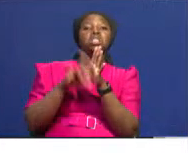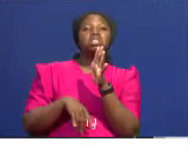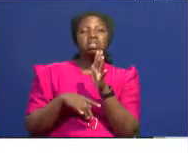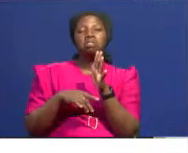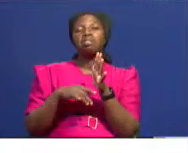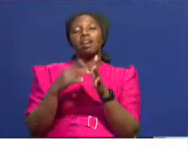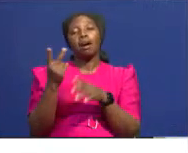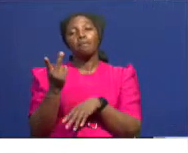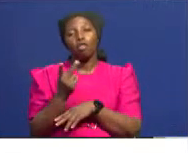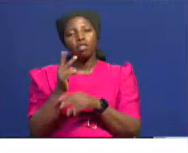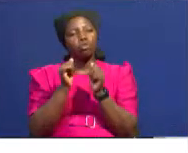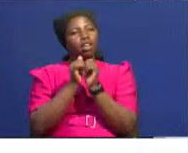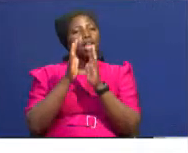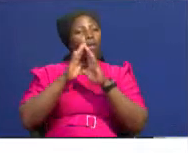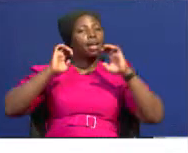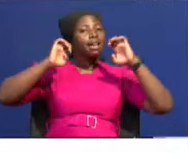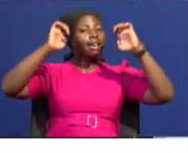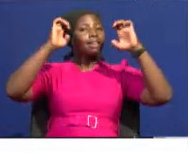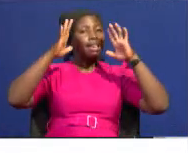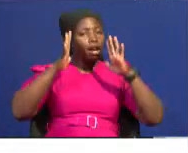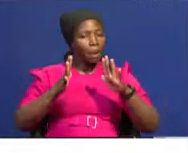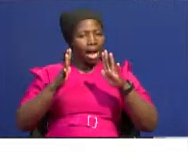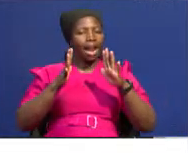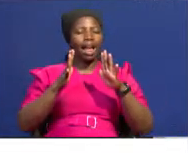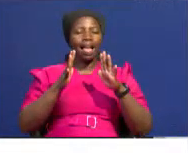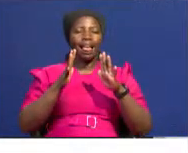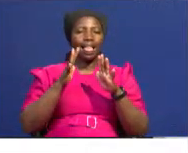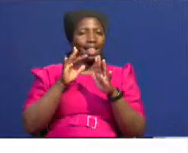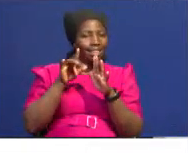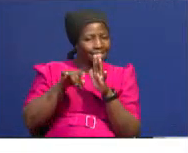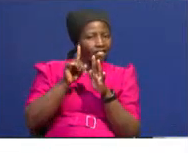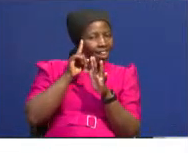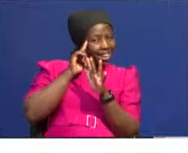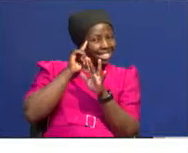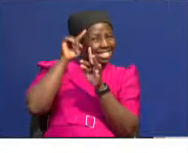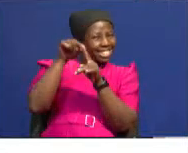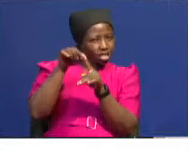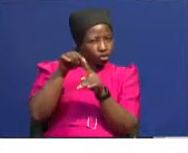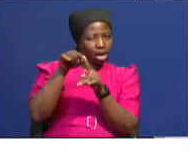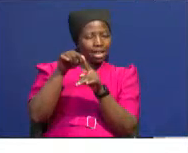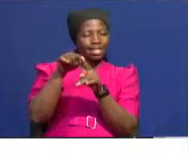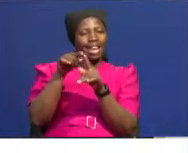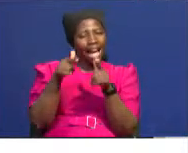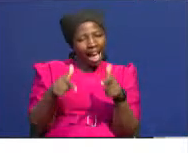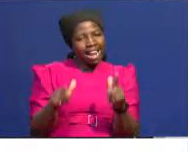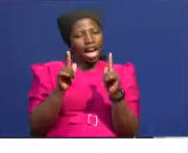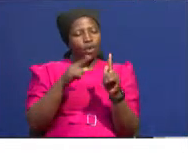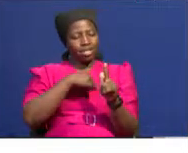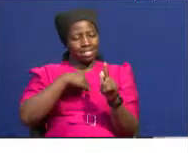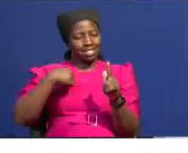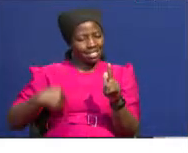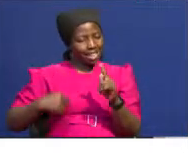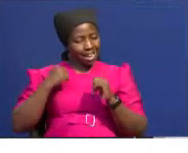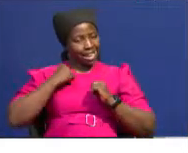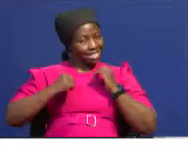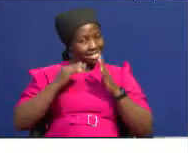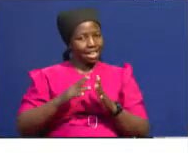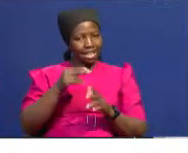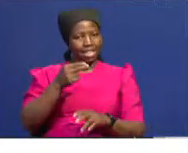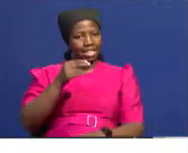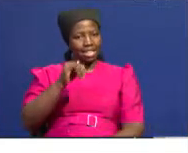alongside Ethiopian Dejene Hailu, deliberately allowed China's star runner He Jie to